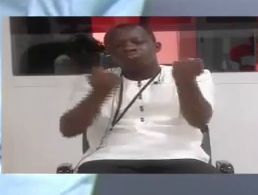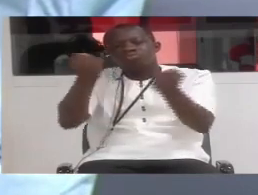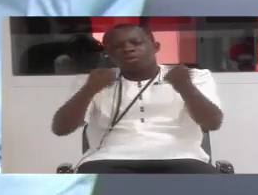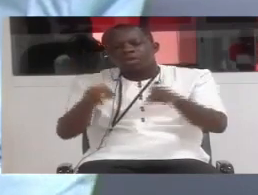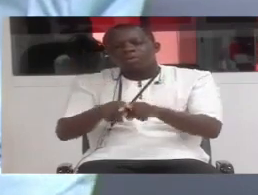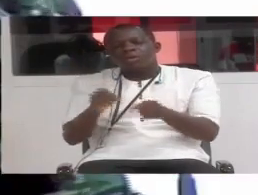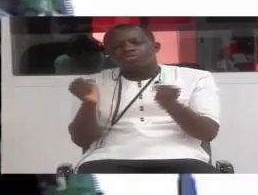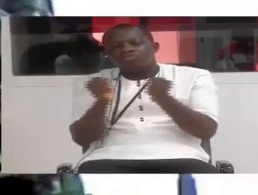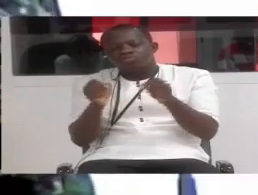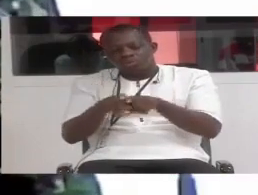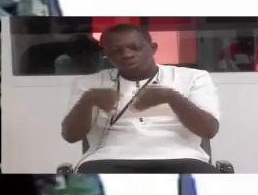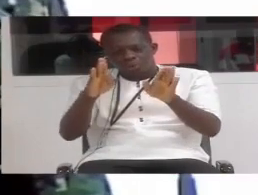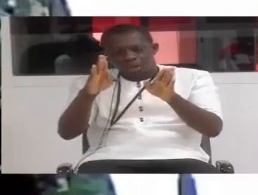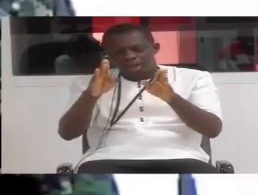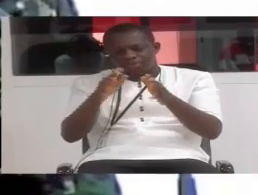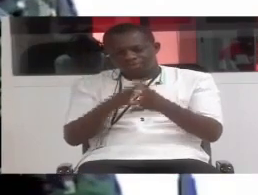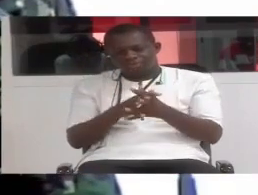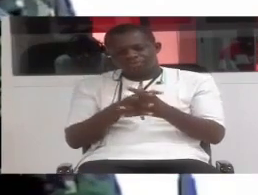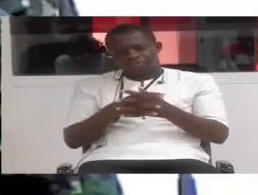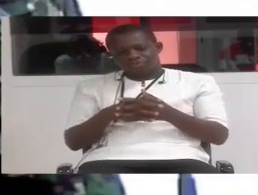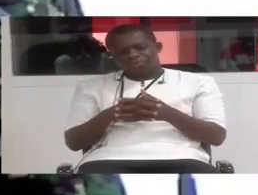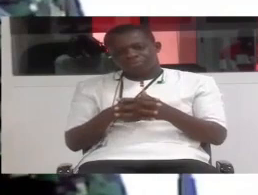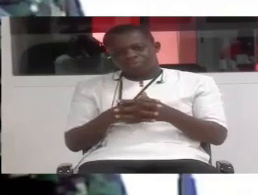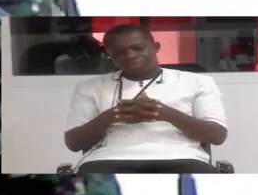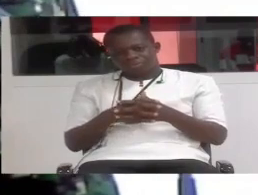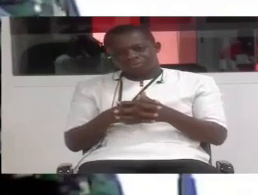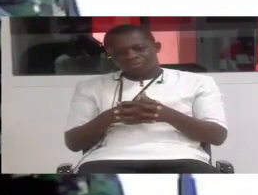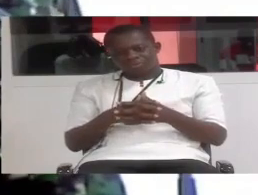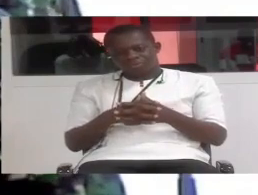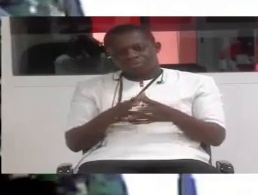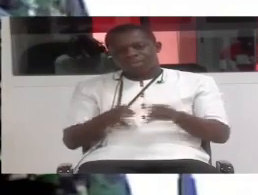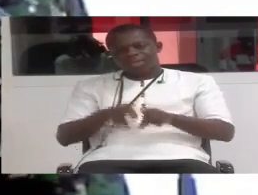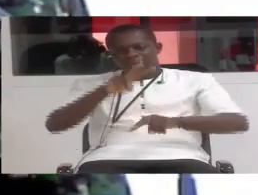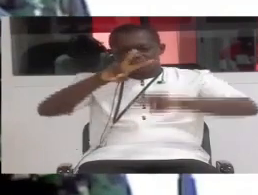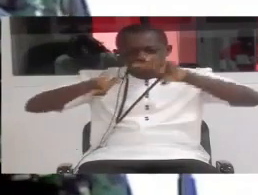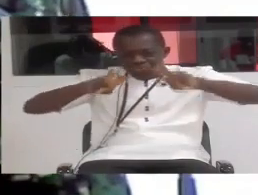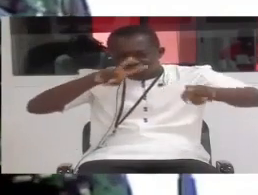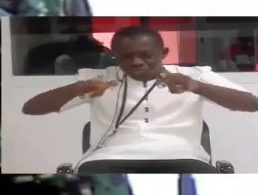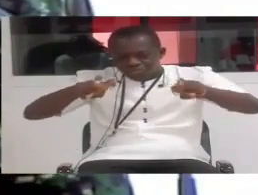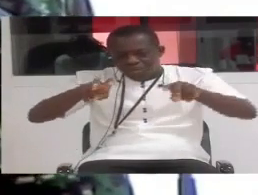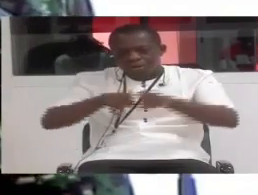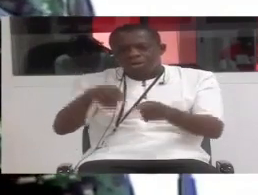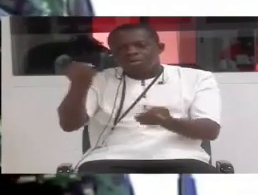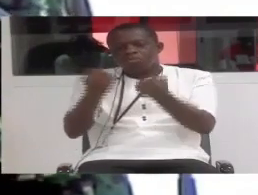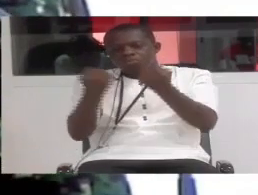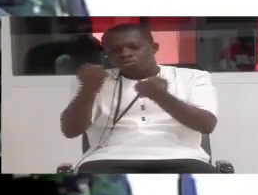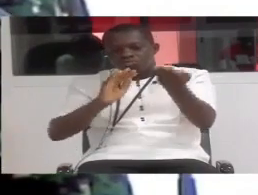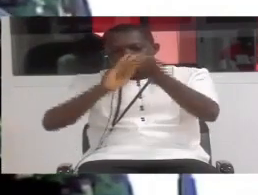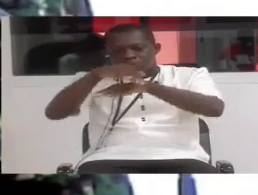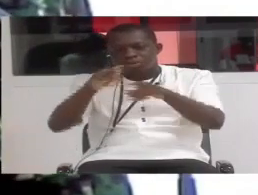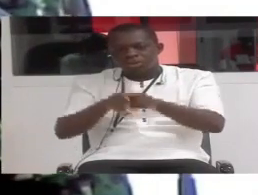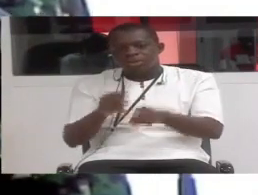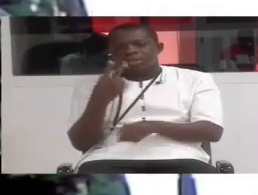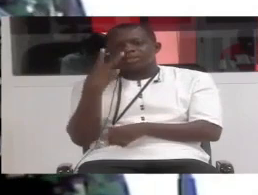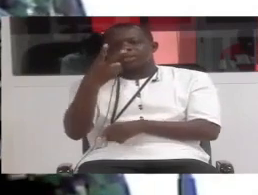Refrigerated trucks. Oh, the truck bi non la mel. That was the kind of truck there. Biñ saajé truck bi. When we searched the truck. Ñu fekk